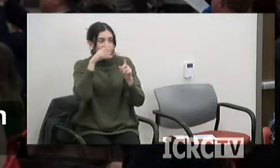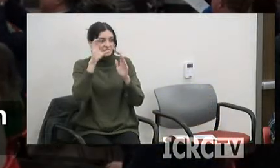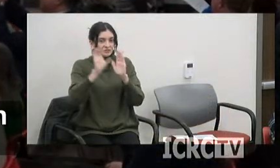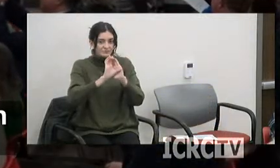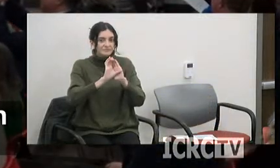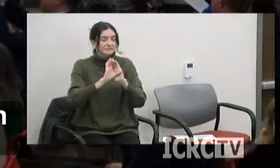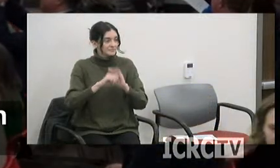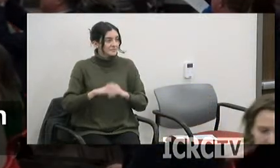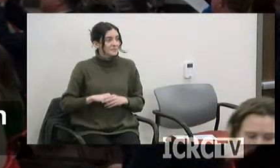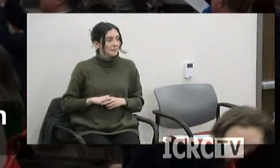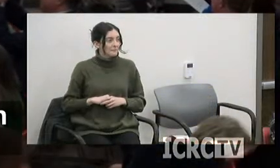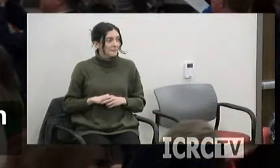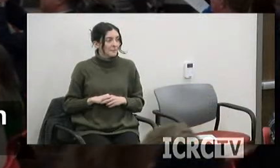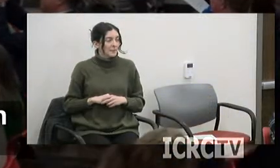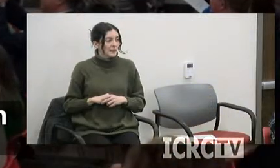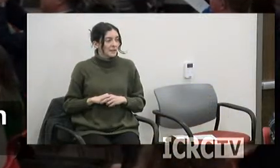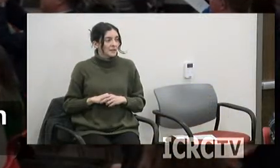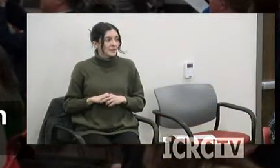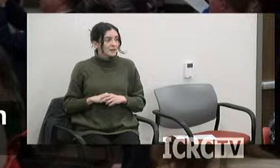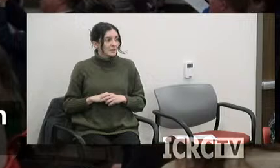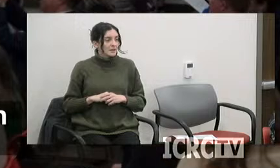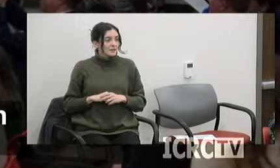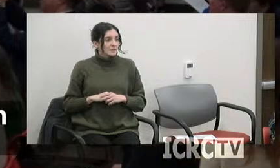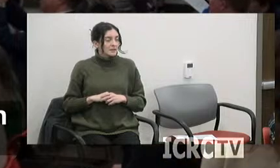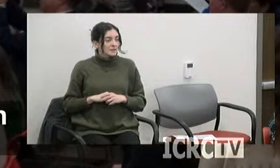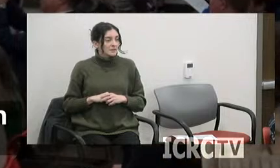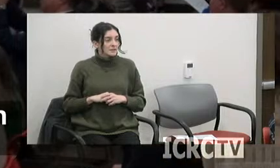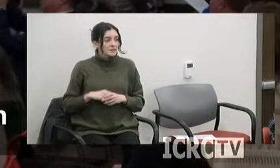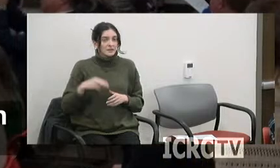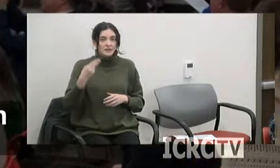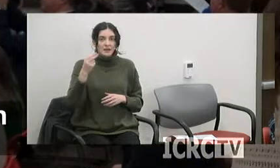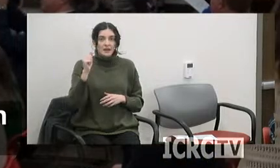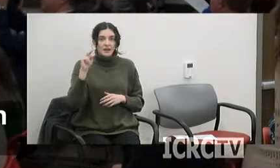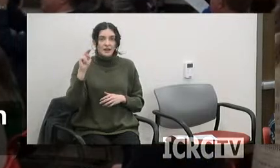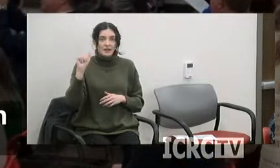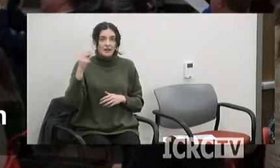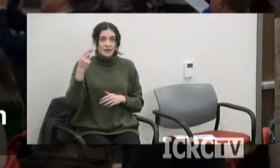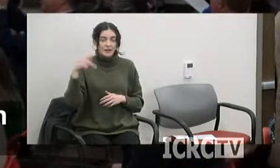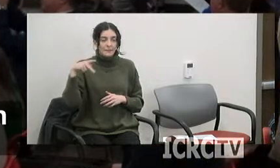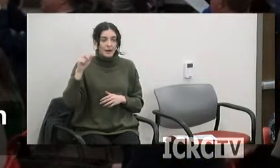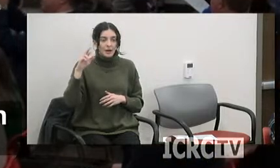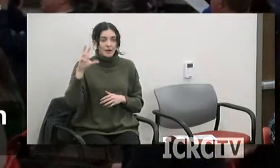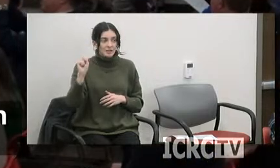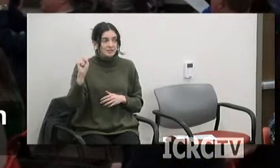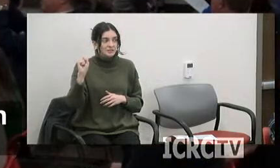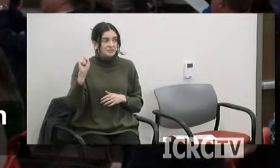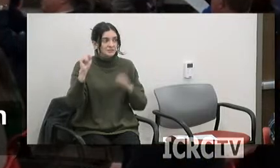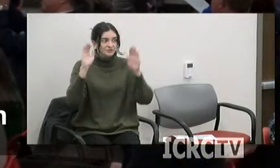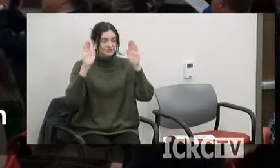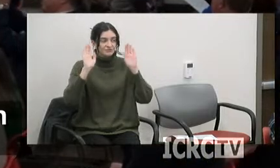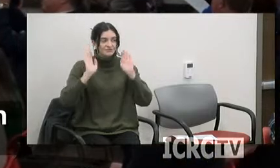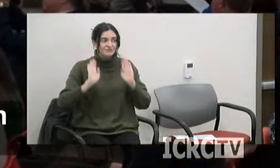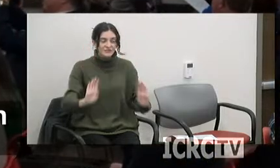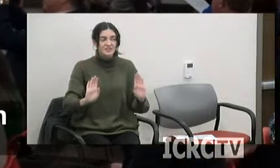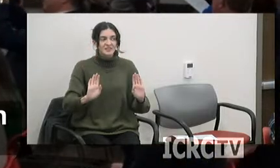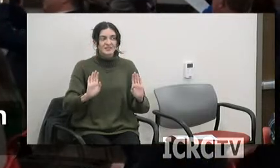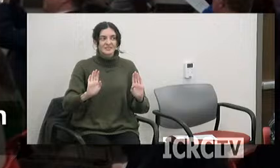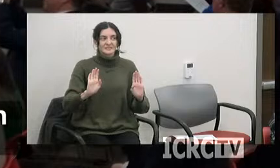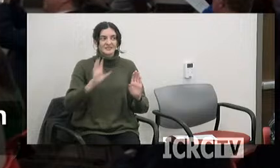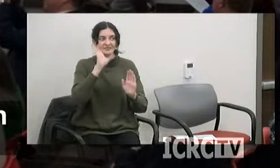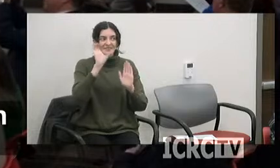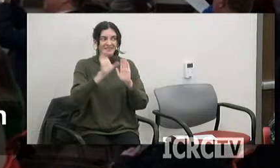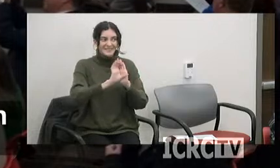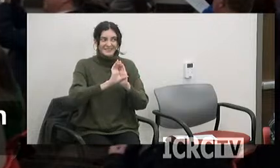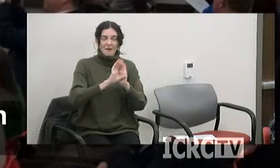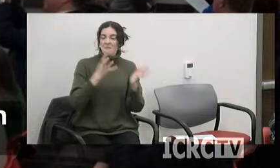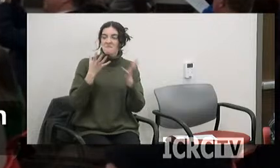Thank you. And we have Hannah Parks with this wonderful vector that I might ask her if I can hang in my office of Bob